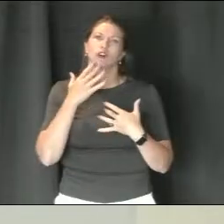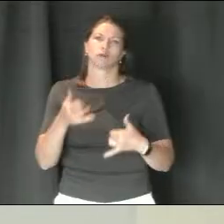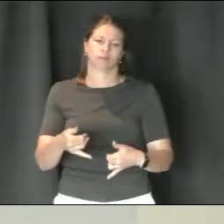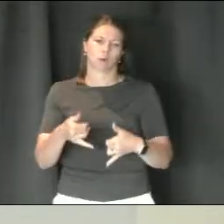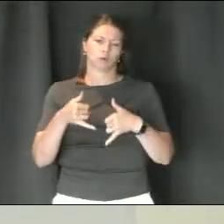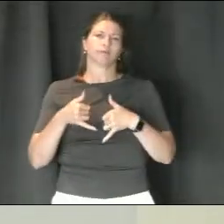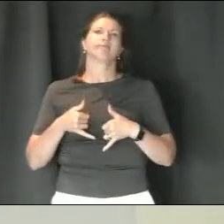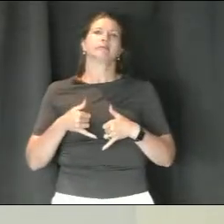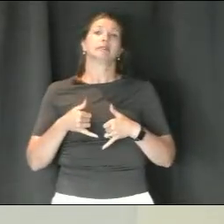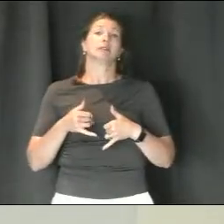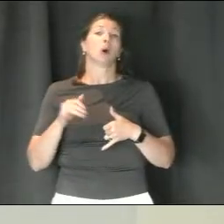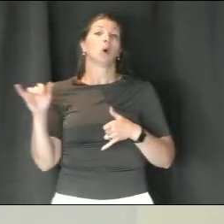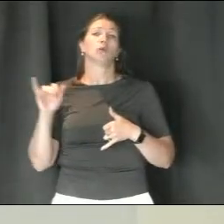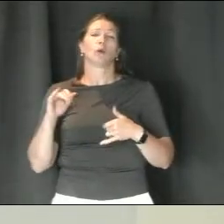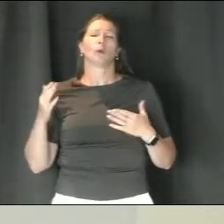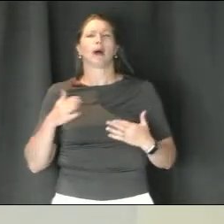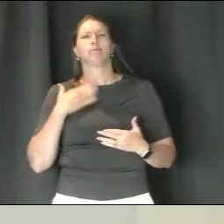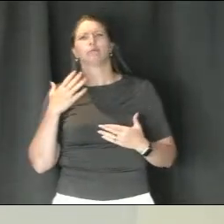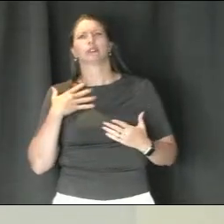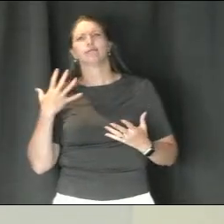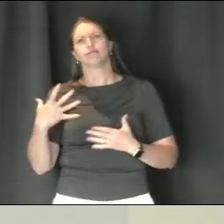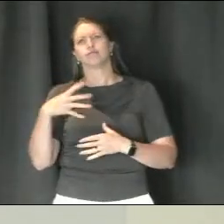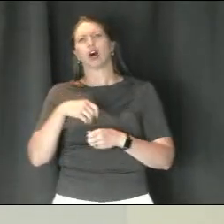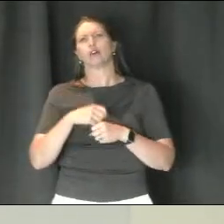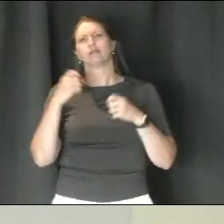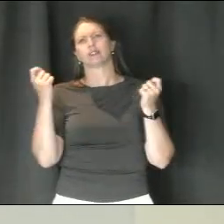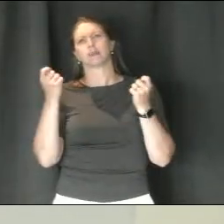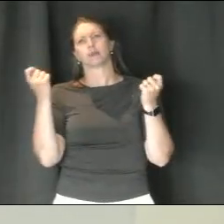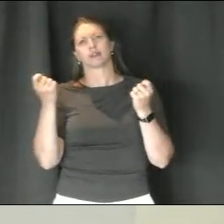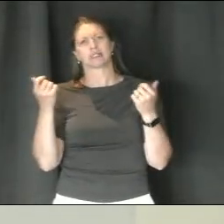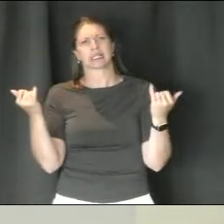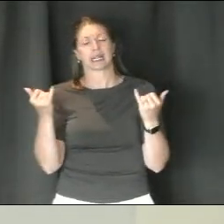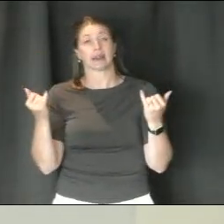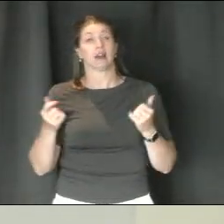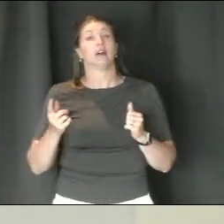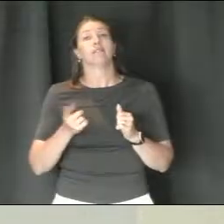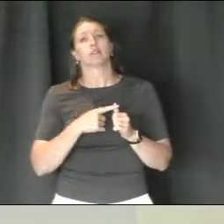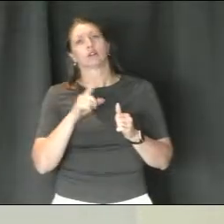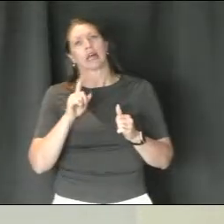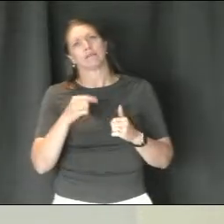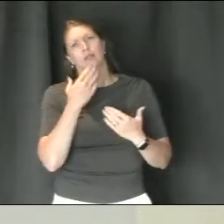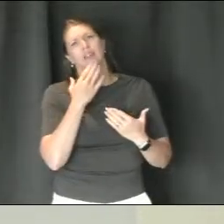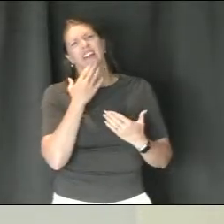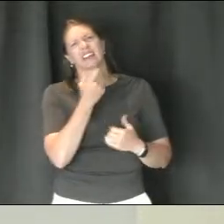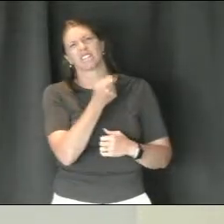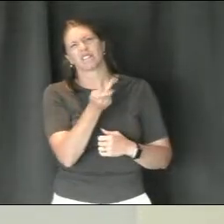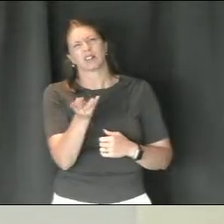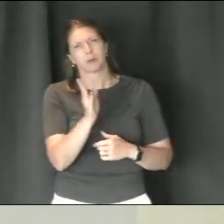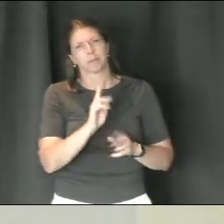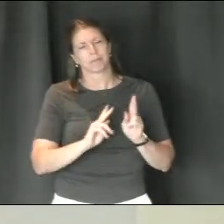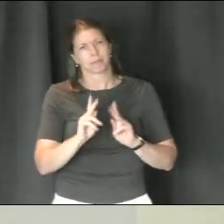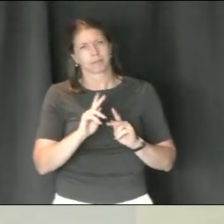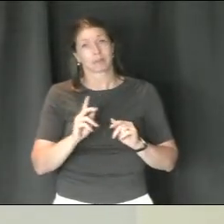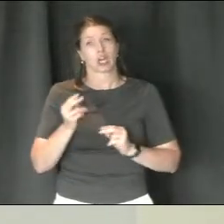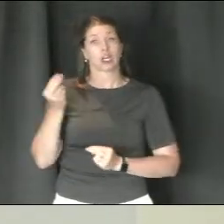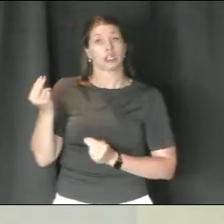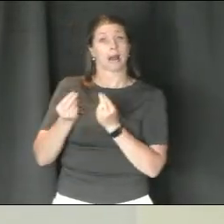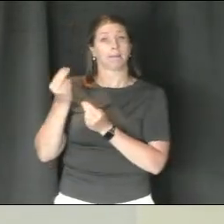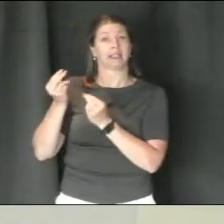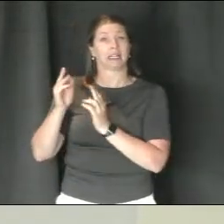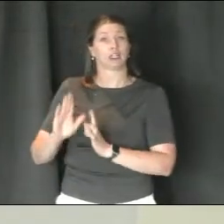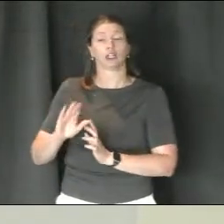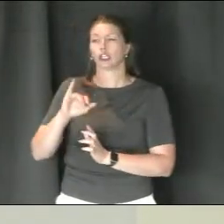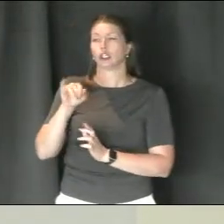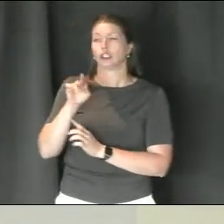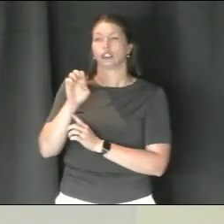of this celebration today. Firstly, I have some folks to thank. My nominator and friend, Judy